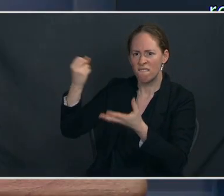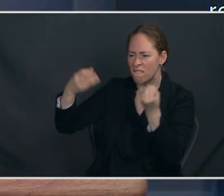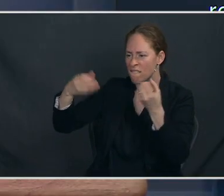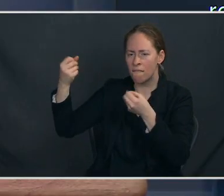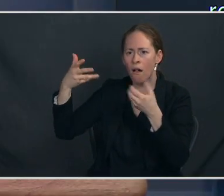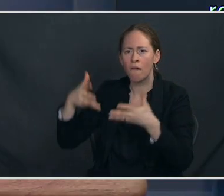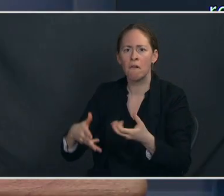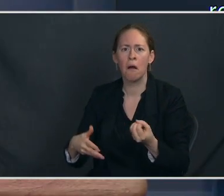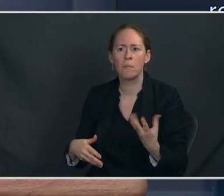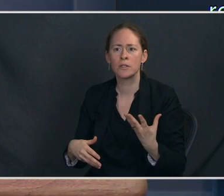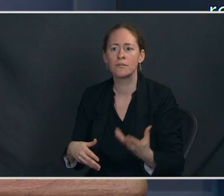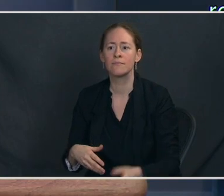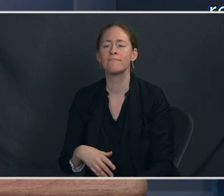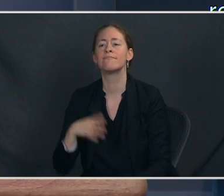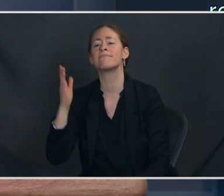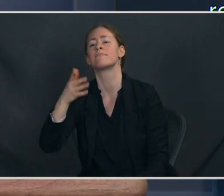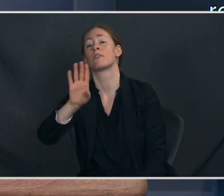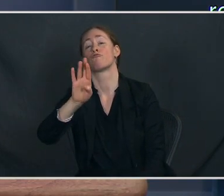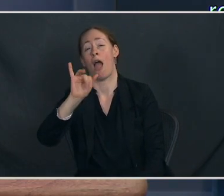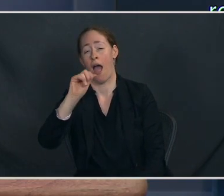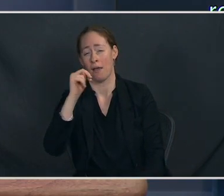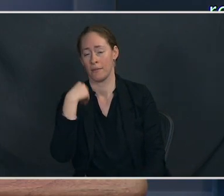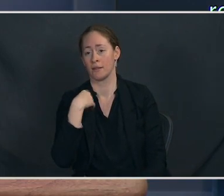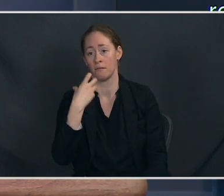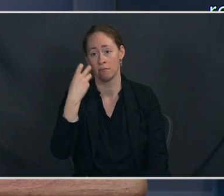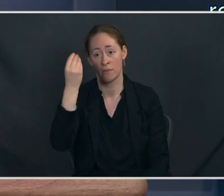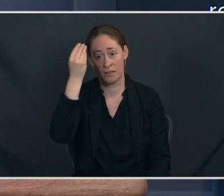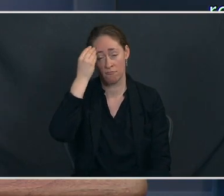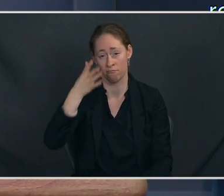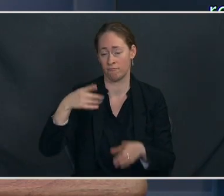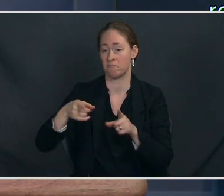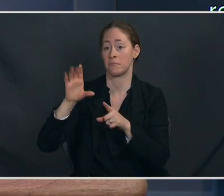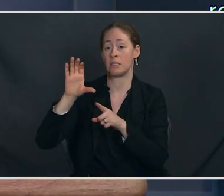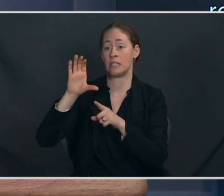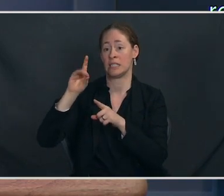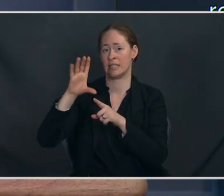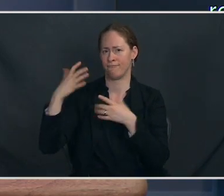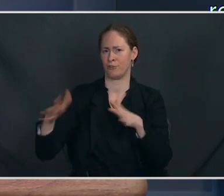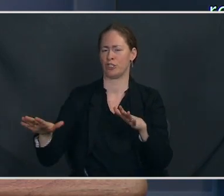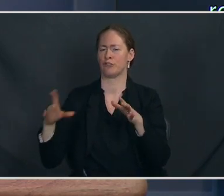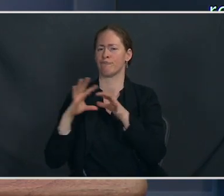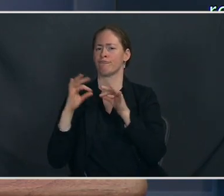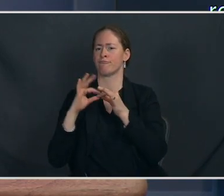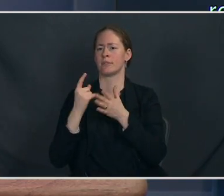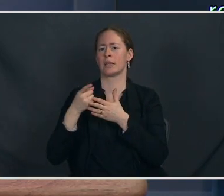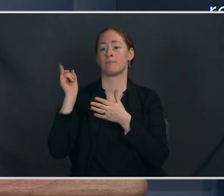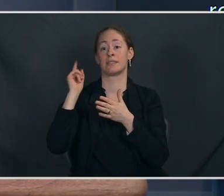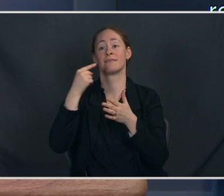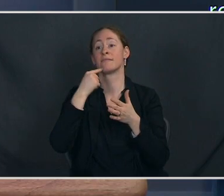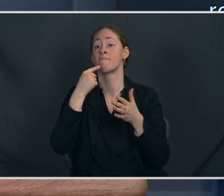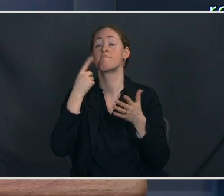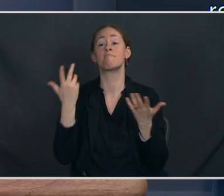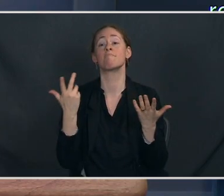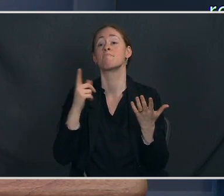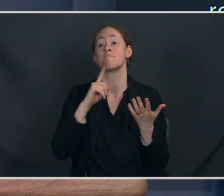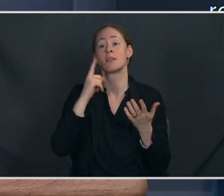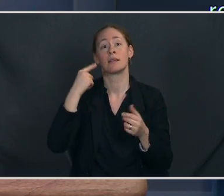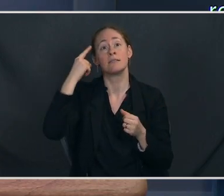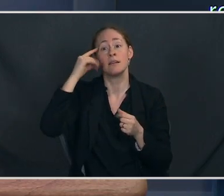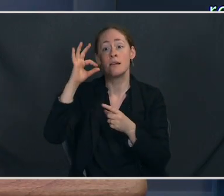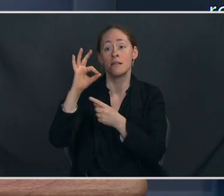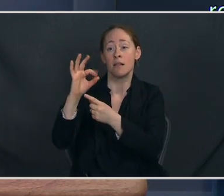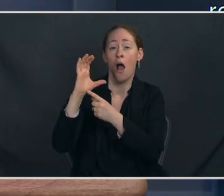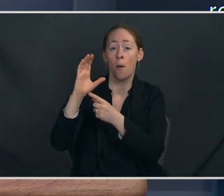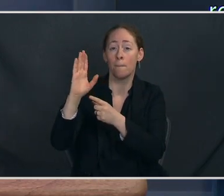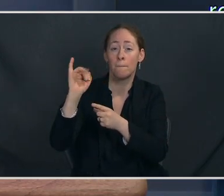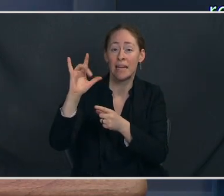Brian Deese, the NEC director, Brian Deese said last week, the problem with focusing on the $900 billion package as the answer to our